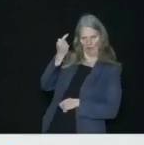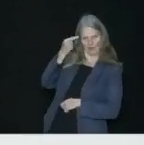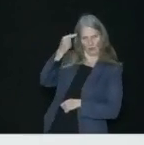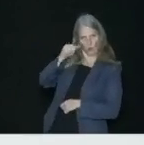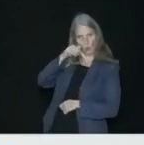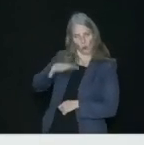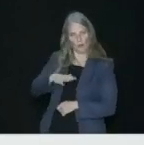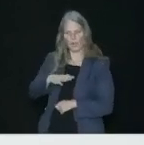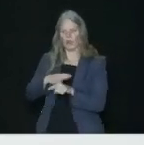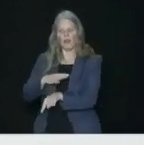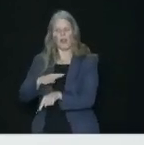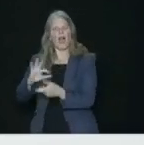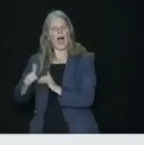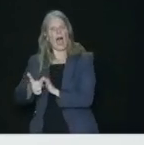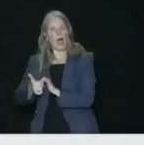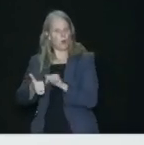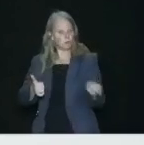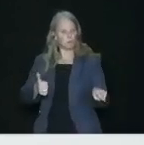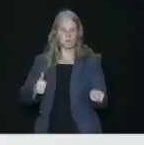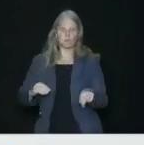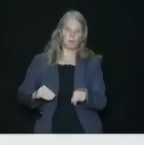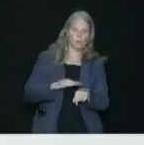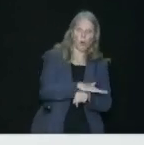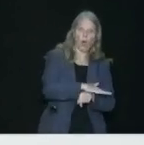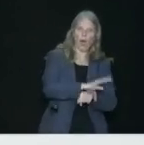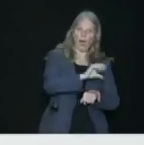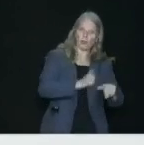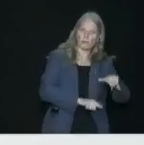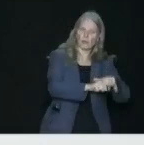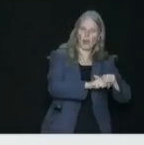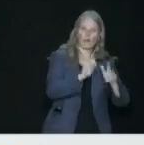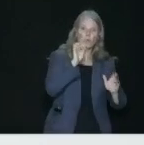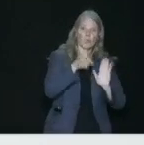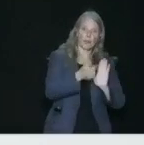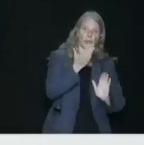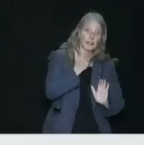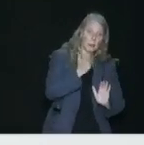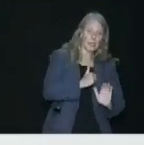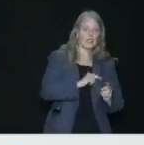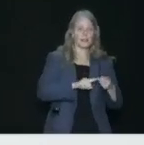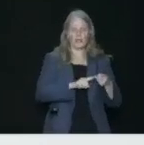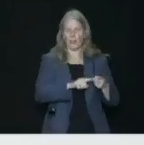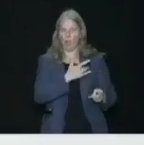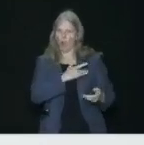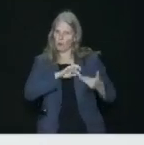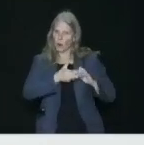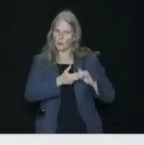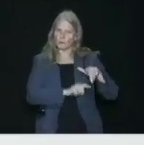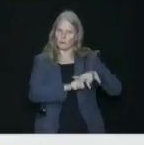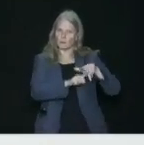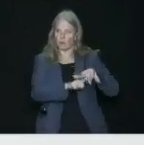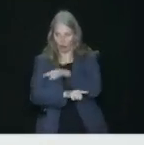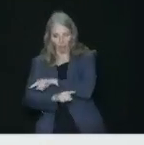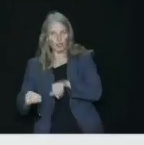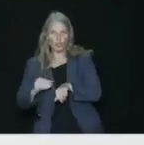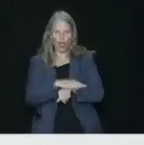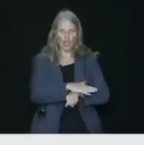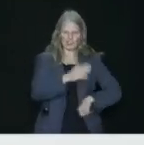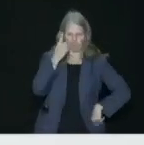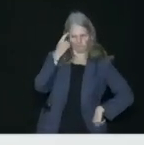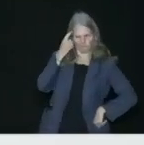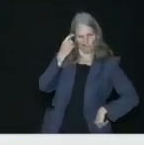of other chronic conditions like diabetes and heart disease. But it is evident that